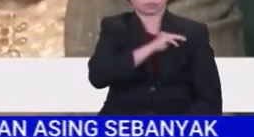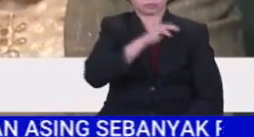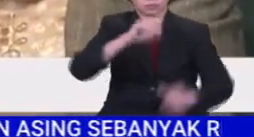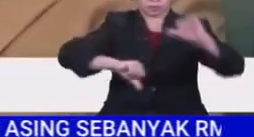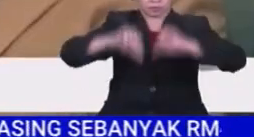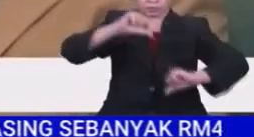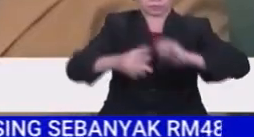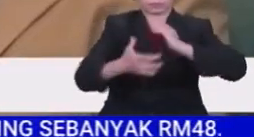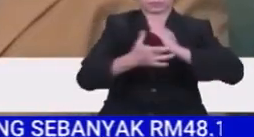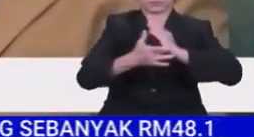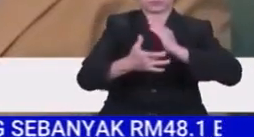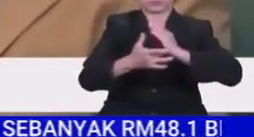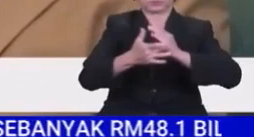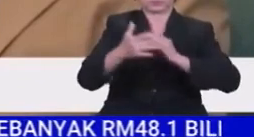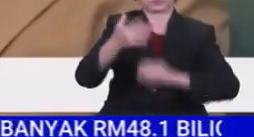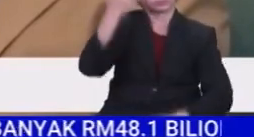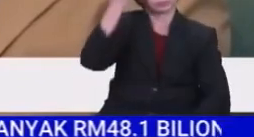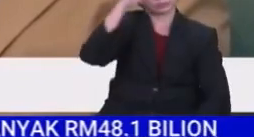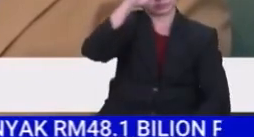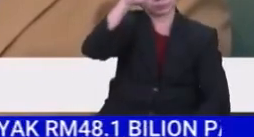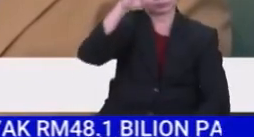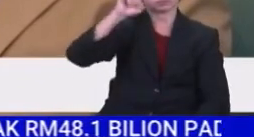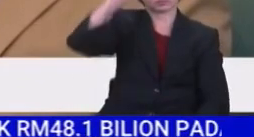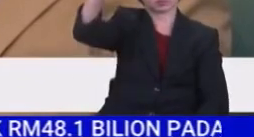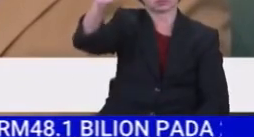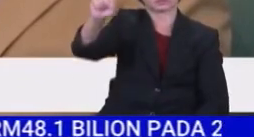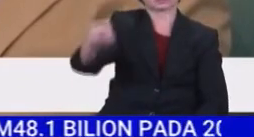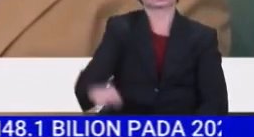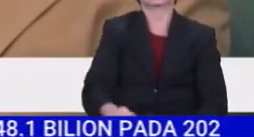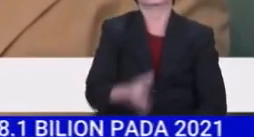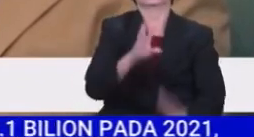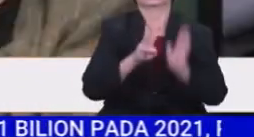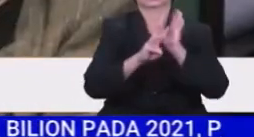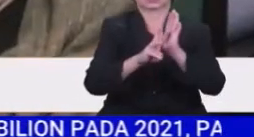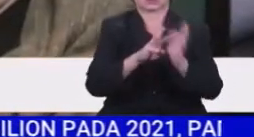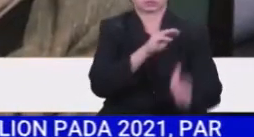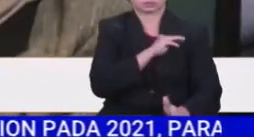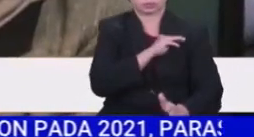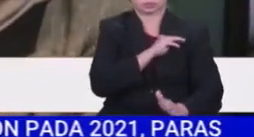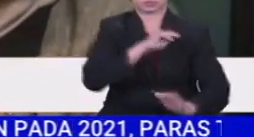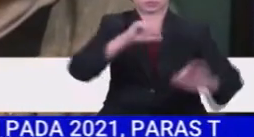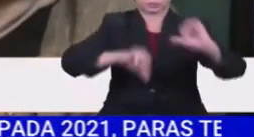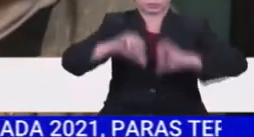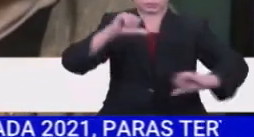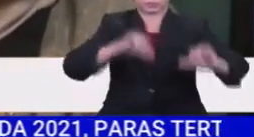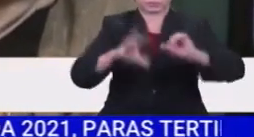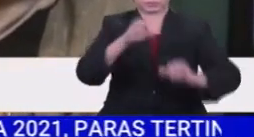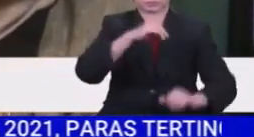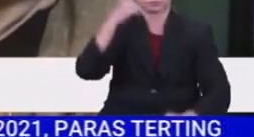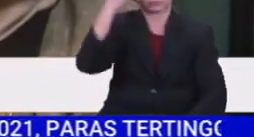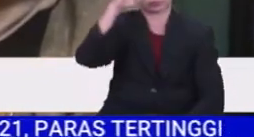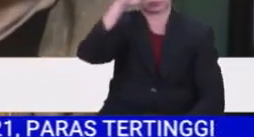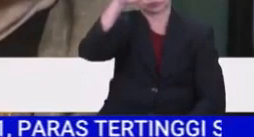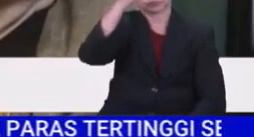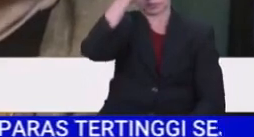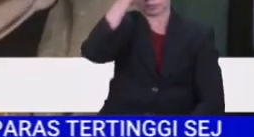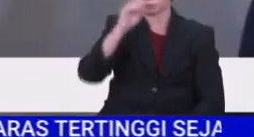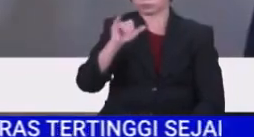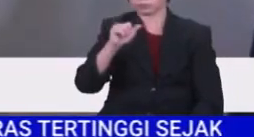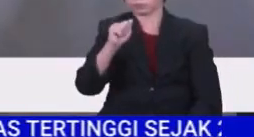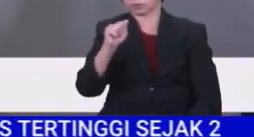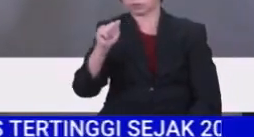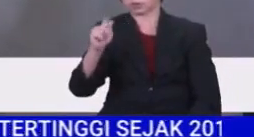sains teknologi dan inovasi Sabah Senator ini Idris wakil menteri Styles teknologi dan inovasi Sabah datuyo